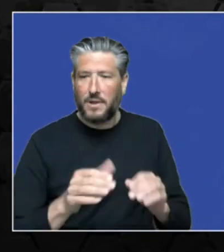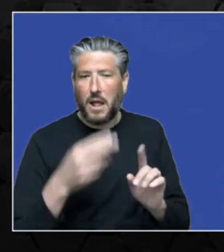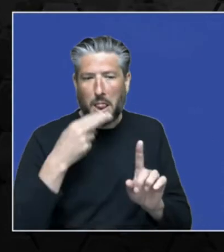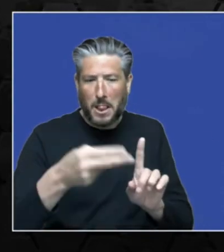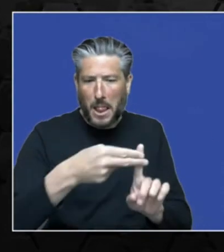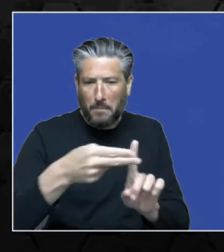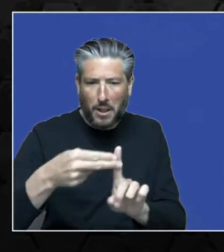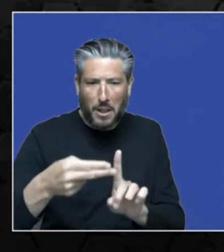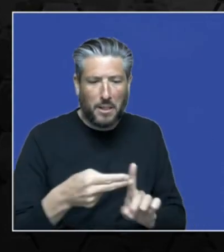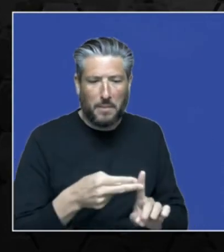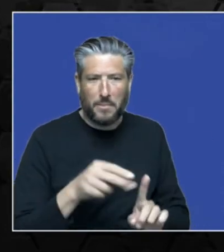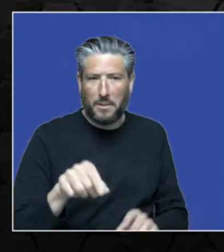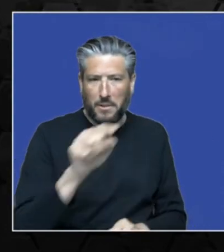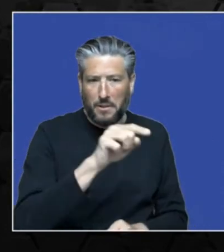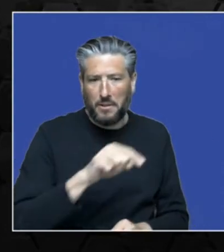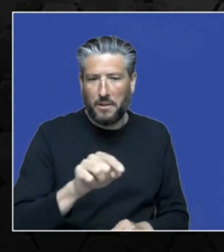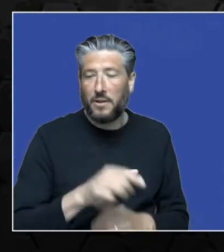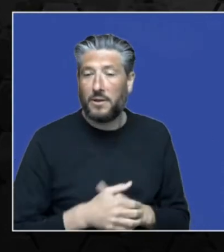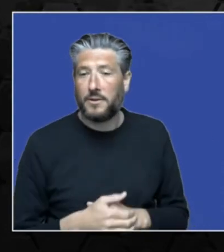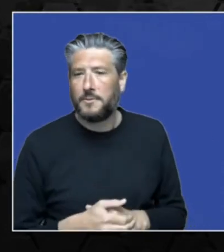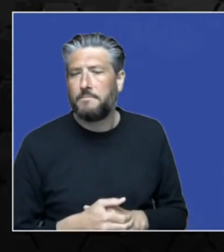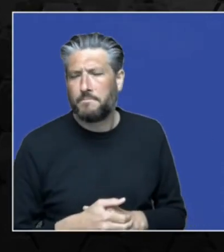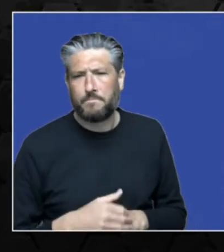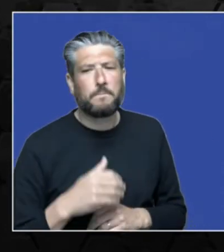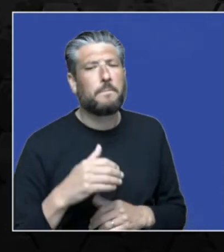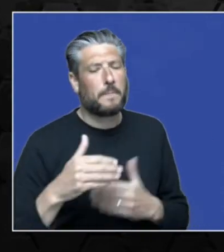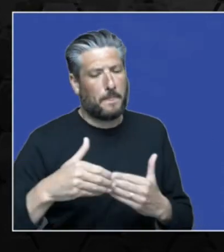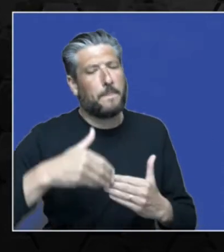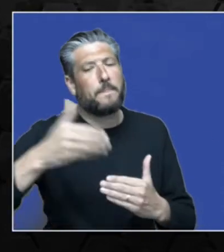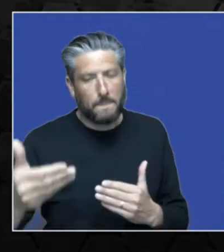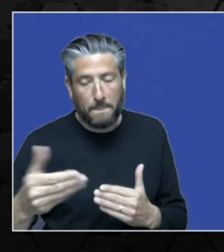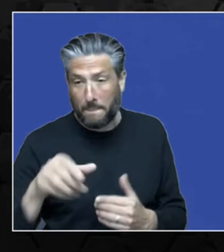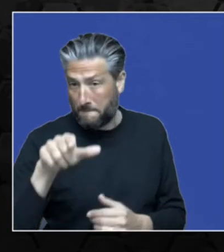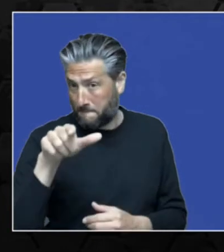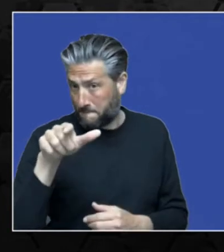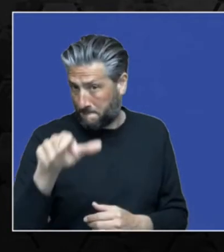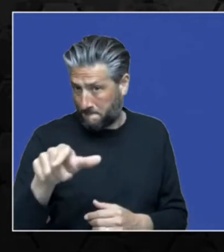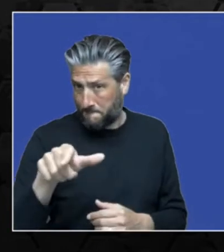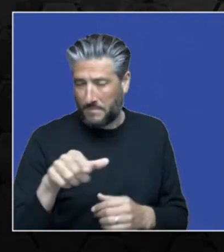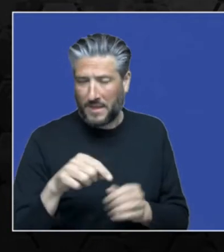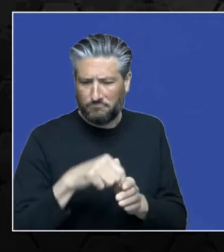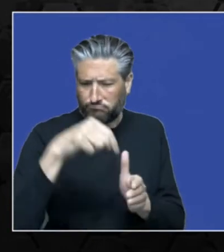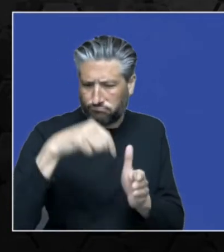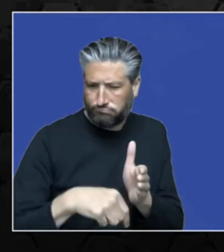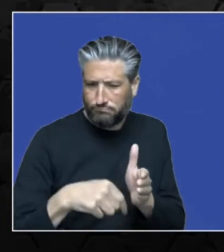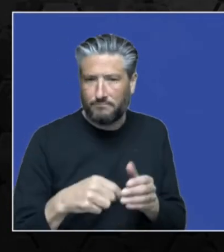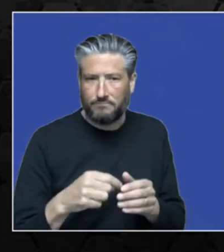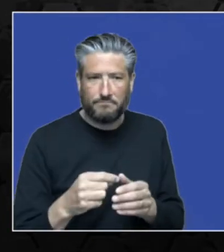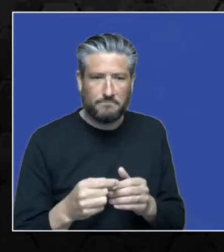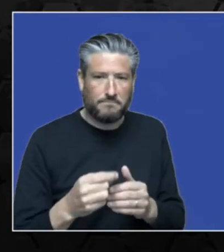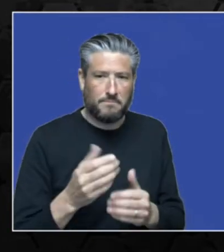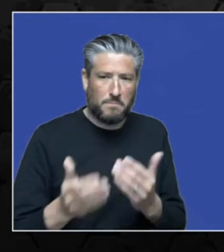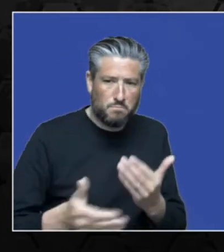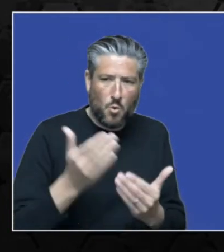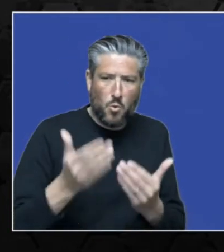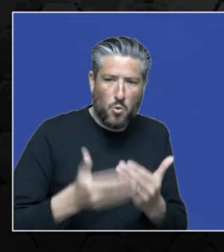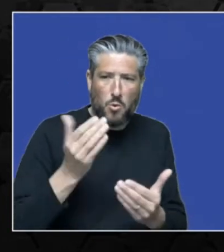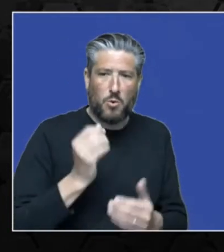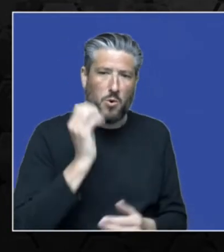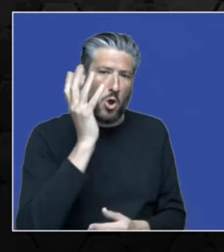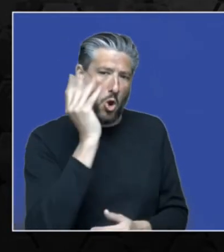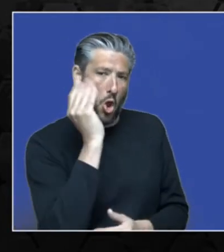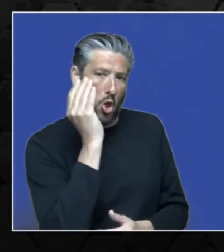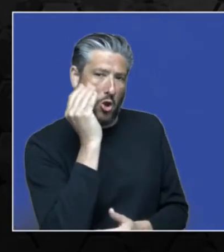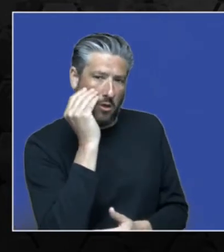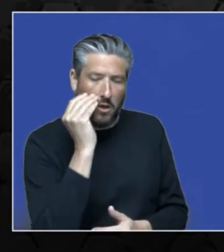more about like reinforcement learning. So you have a particular agent. Agent is like the particular, let's say, if to understand it more clearly, for